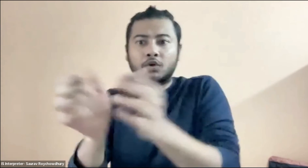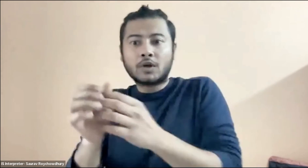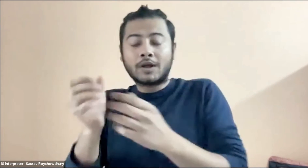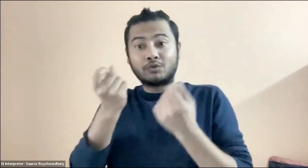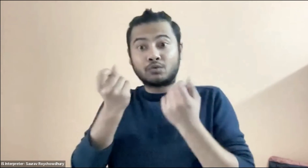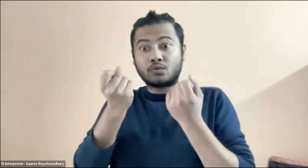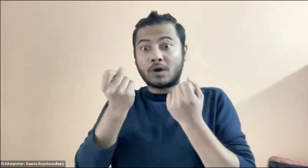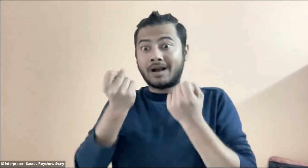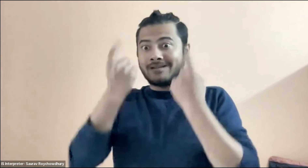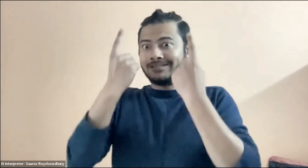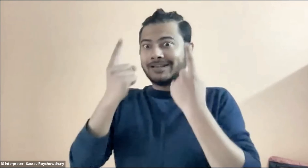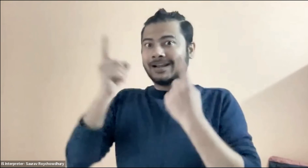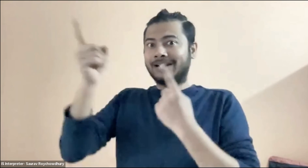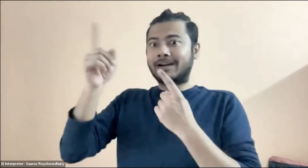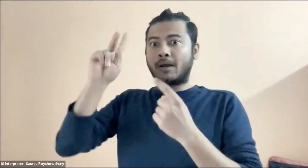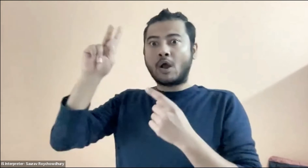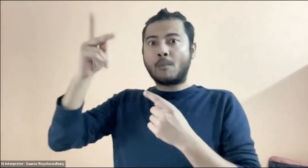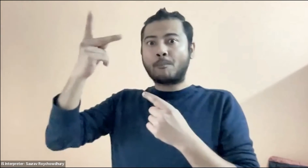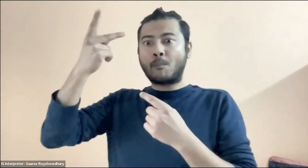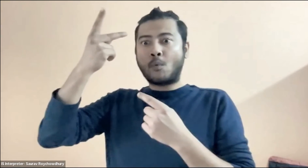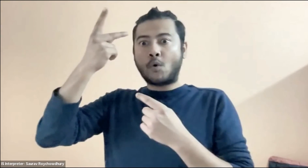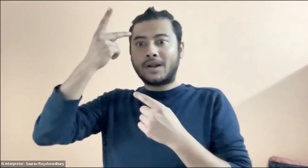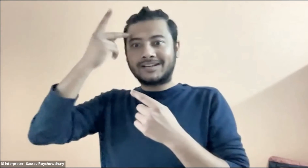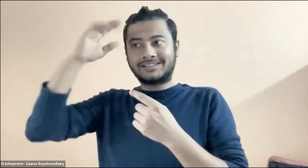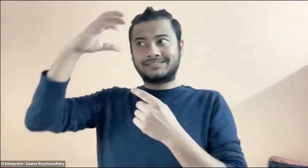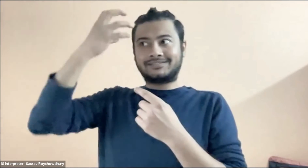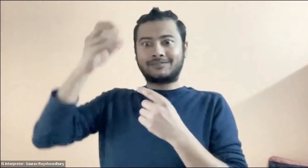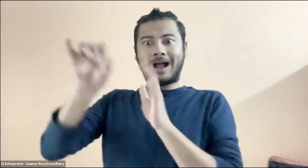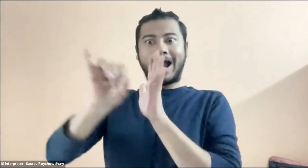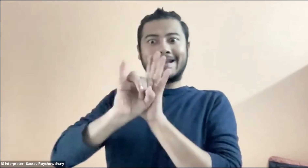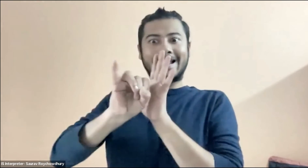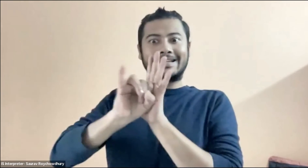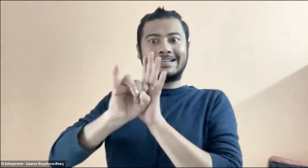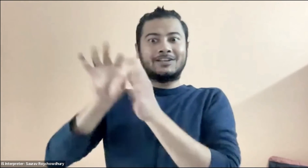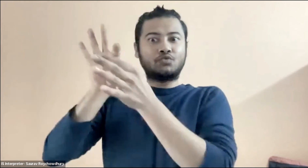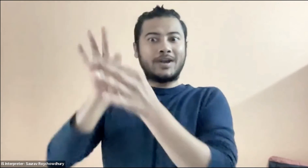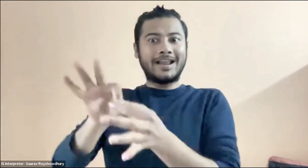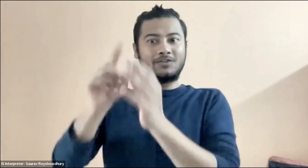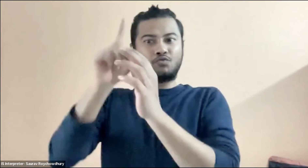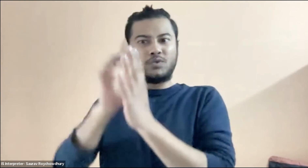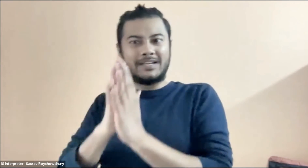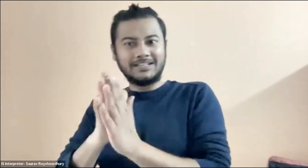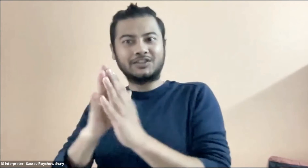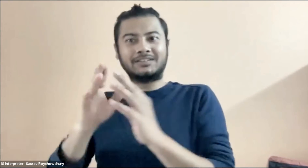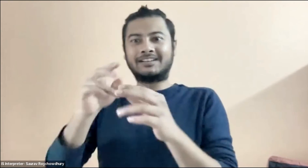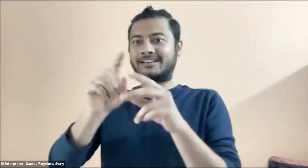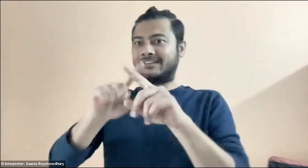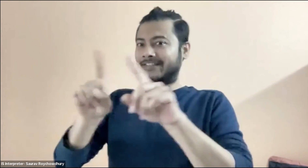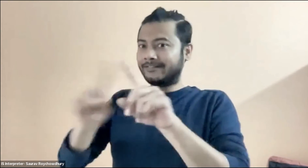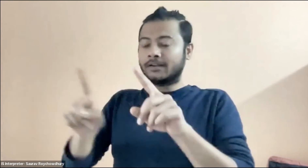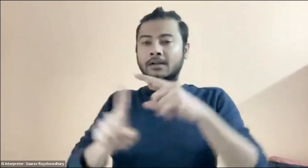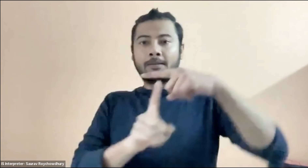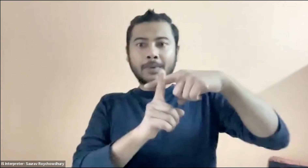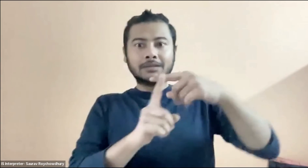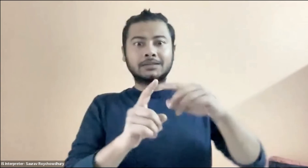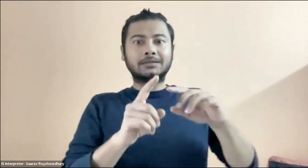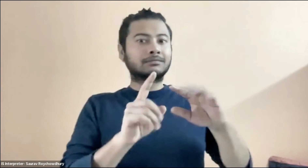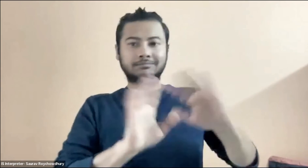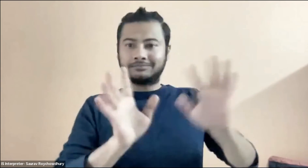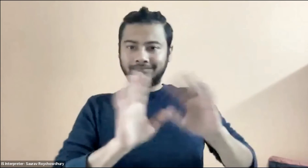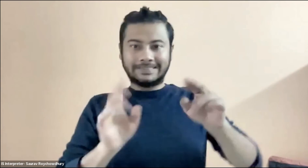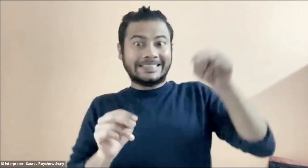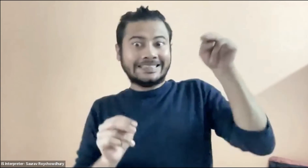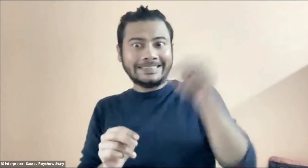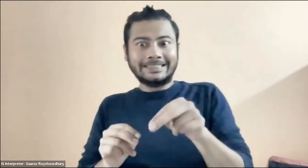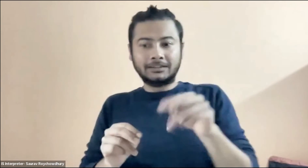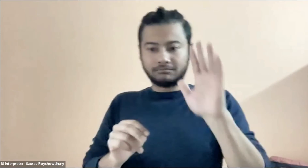and solidarity-based pressure. The second thing is, how do we get non-traditional groups into the development space? Because